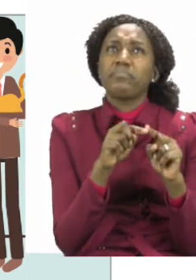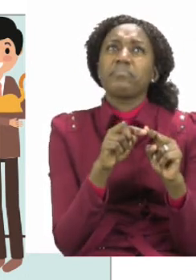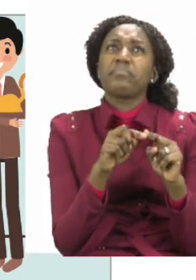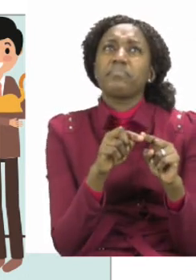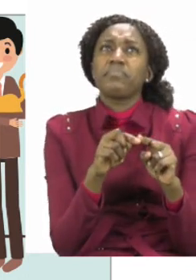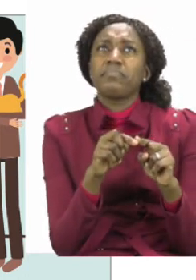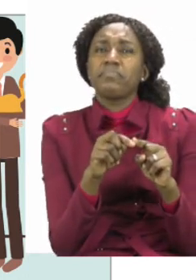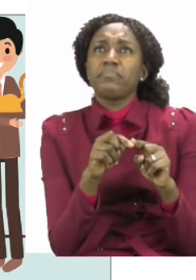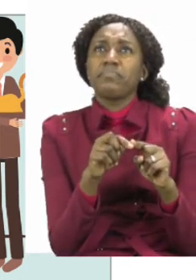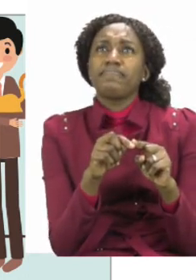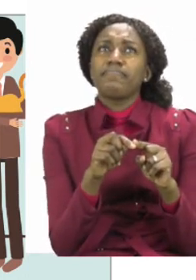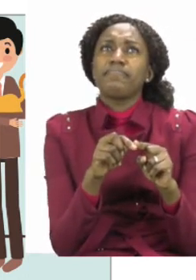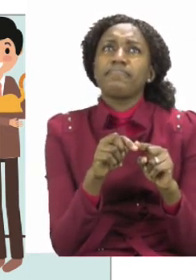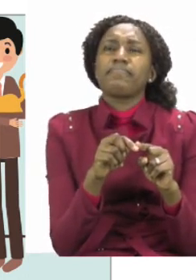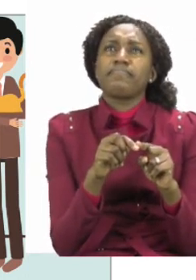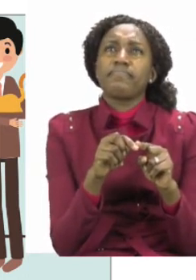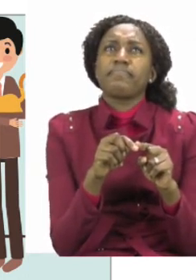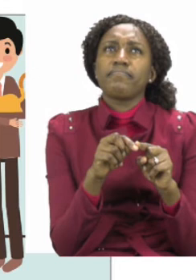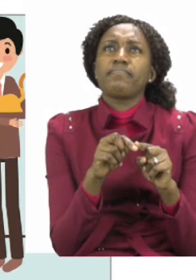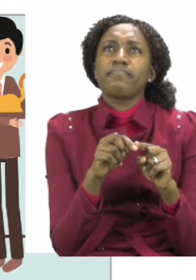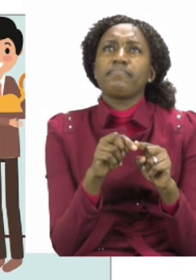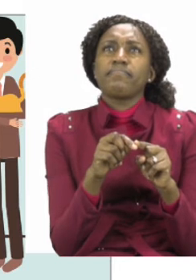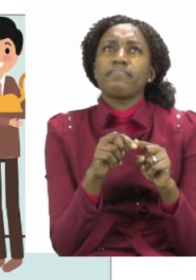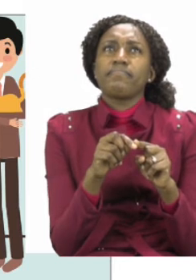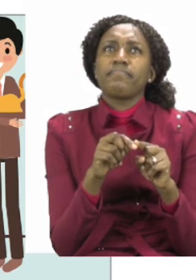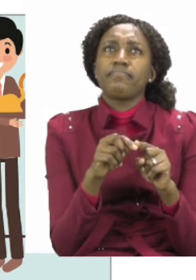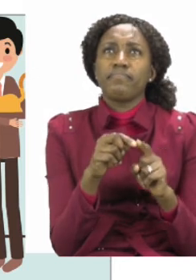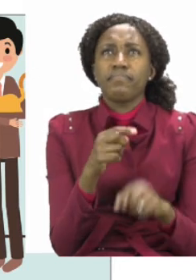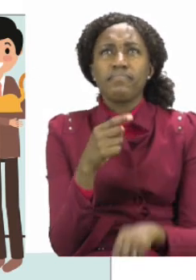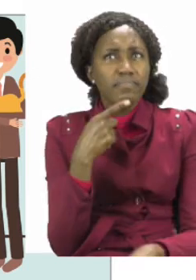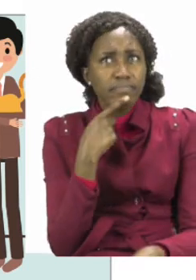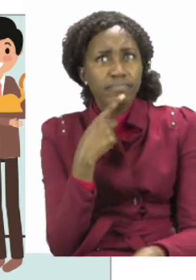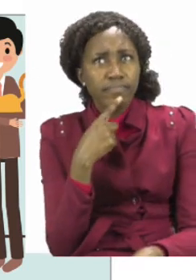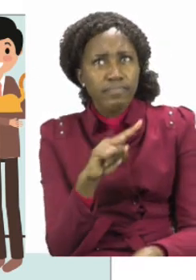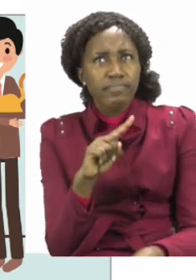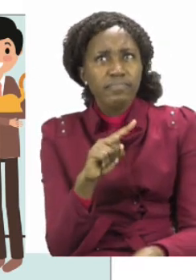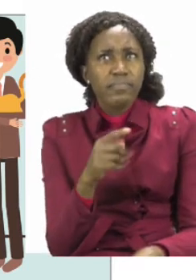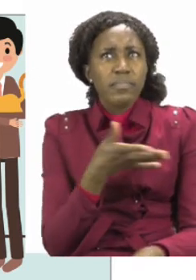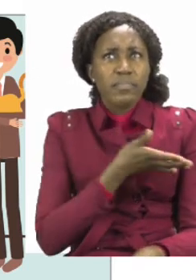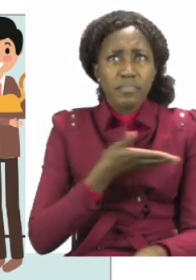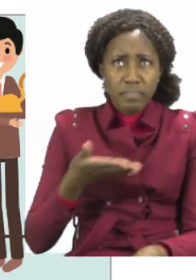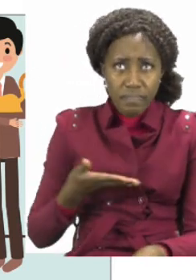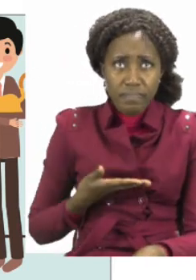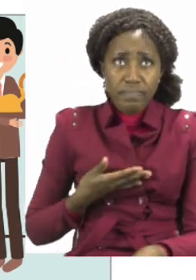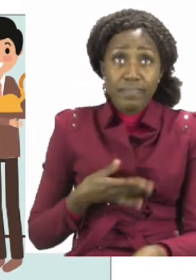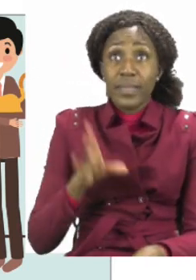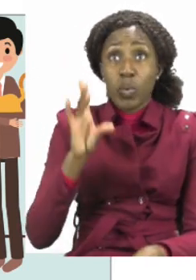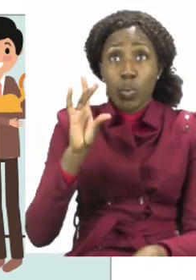picture, you will see a man, a woman, a